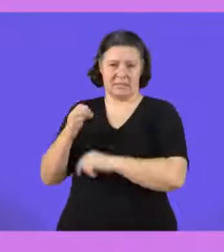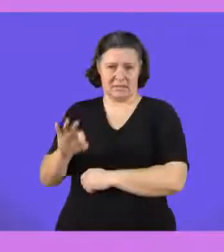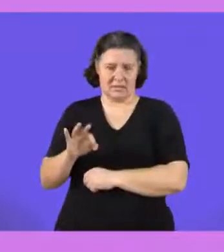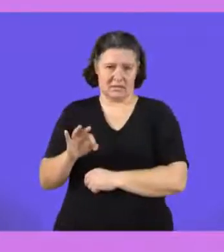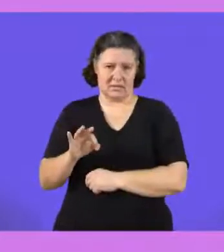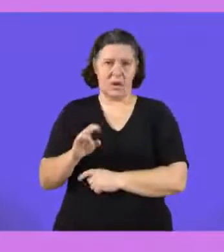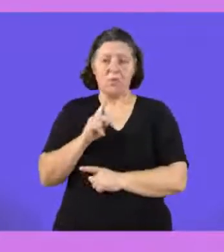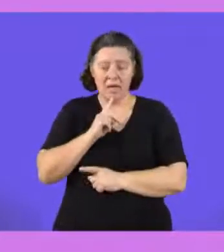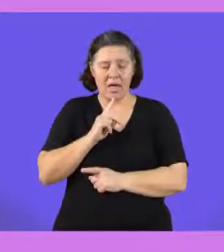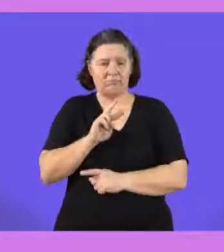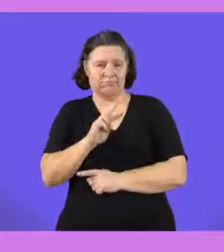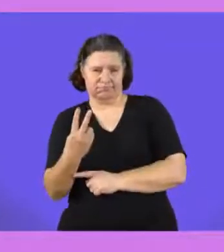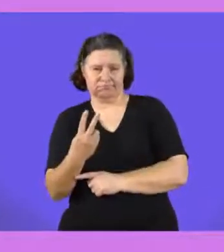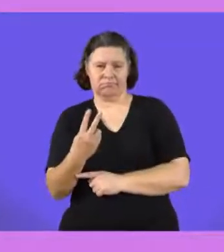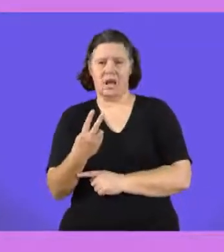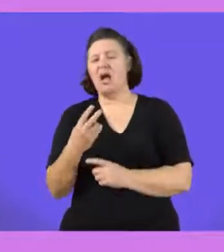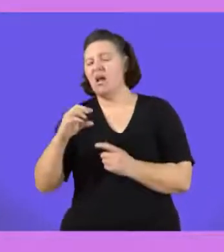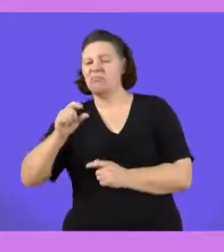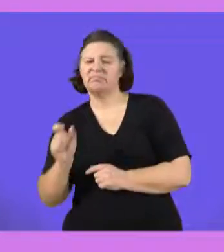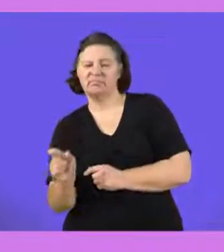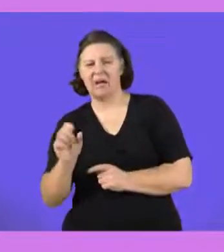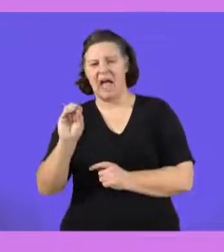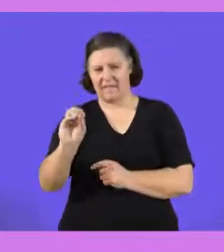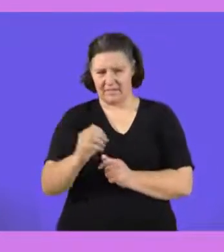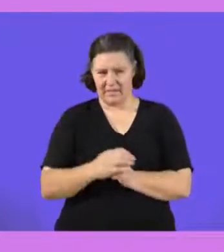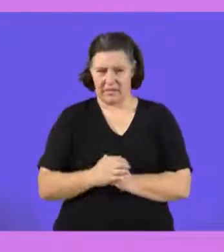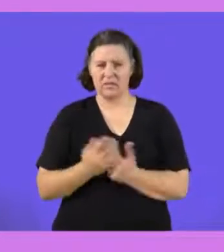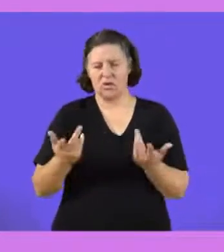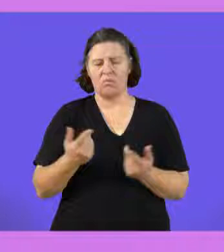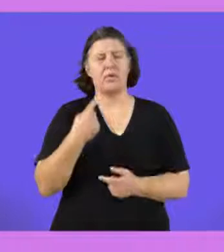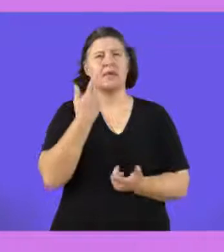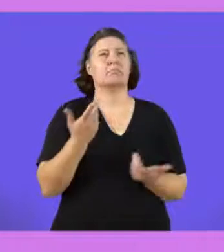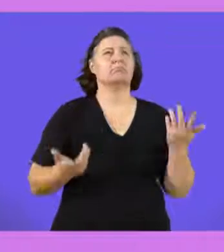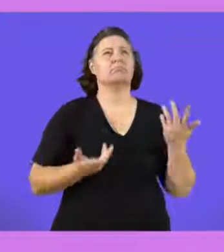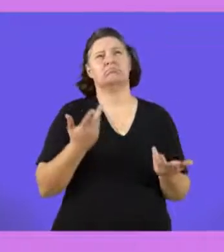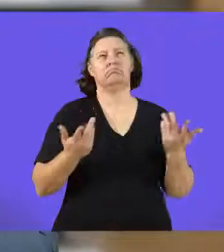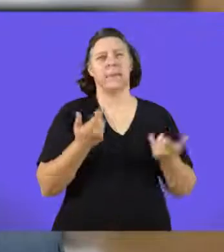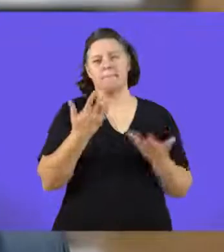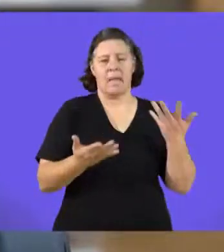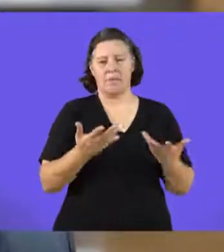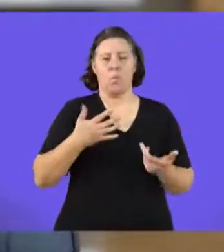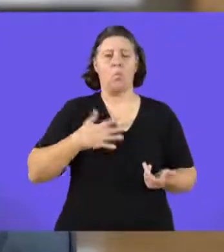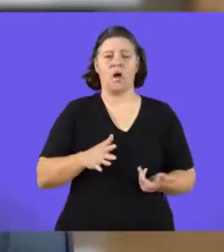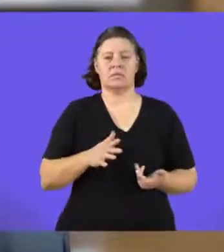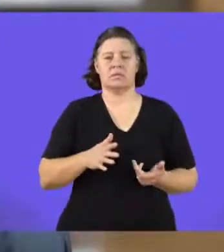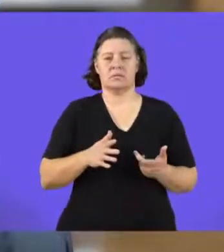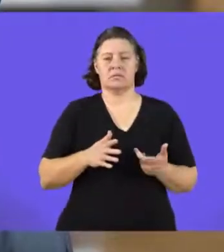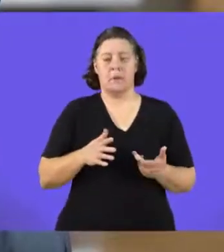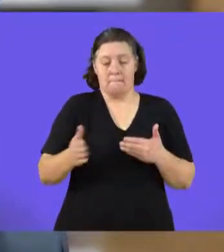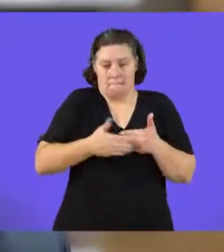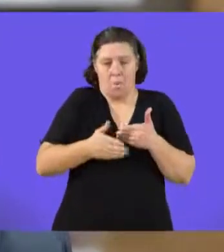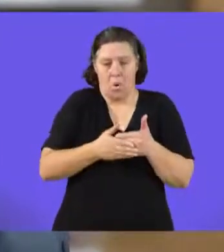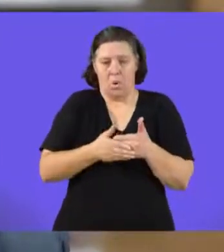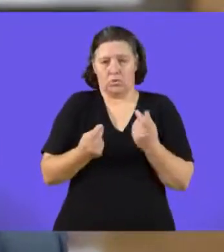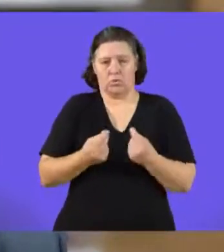unit, I'll multiply with the conversion factor, right? So for example, think about it this way. If you want to